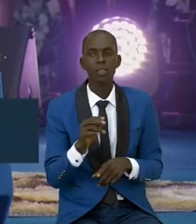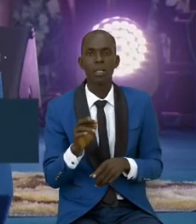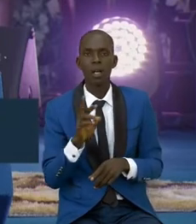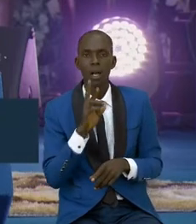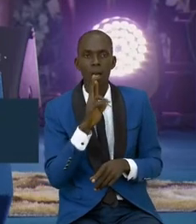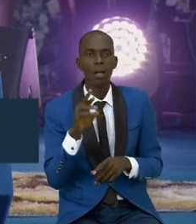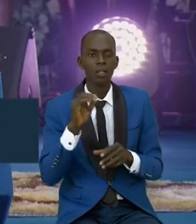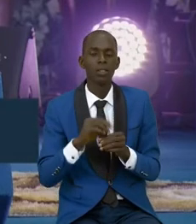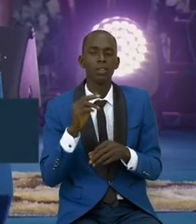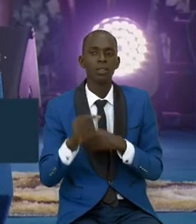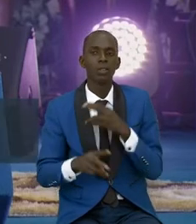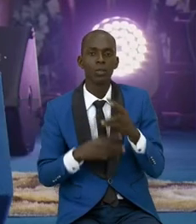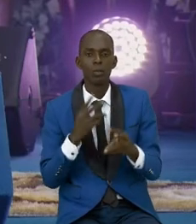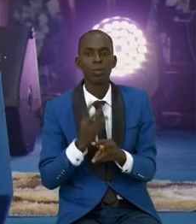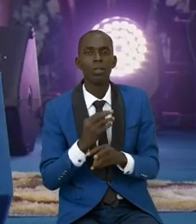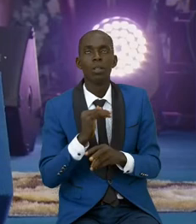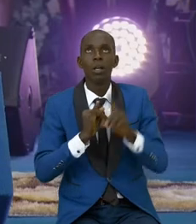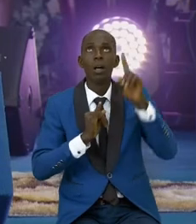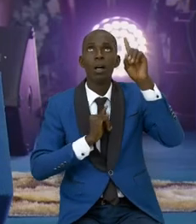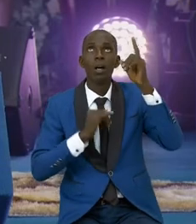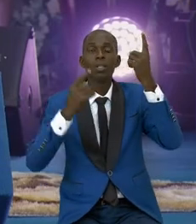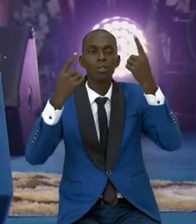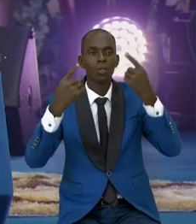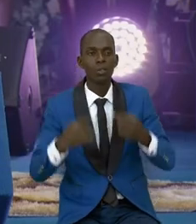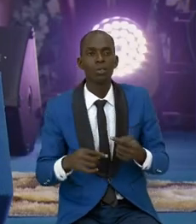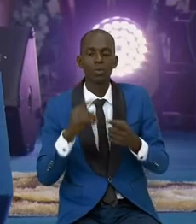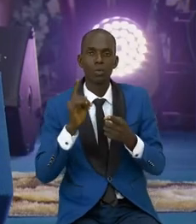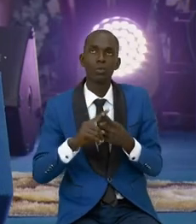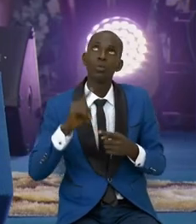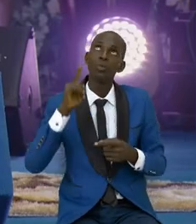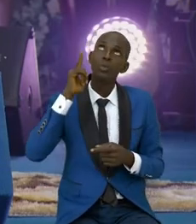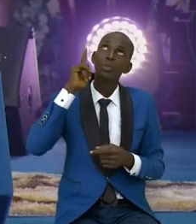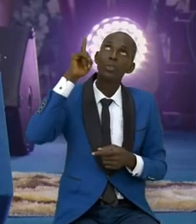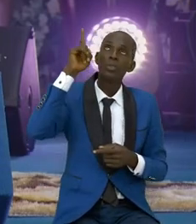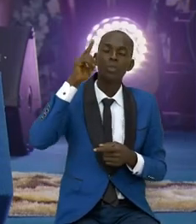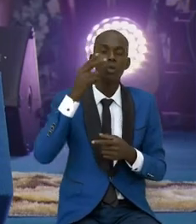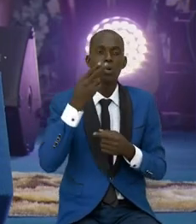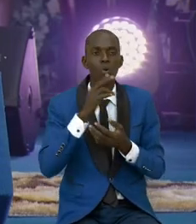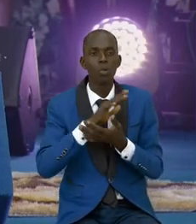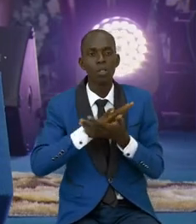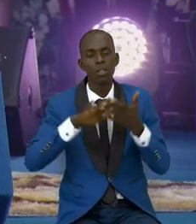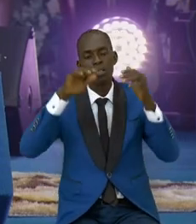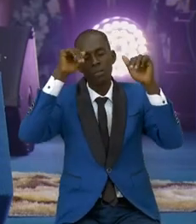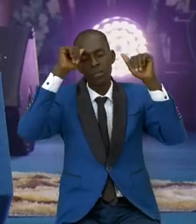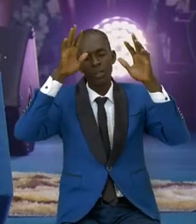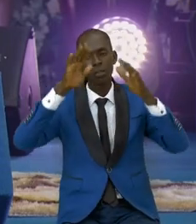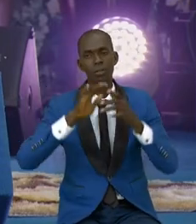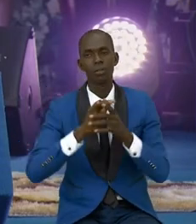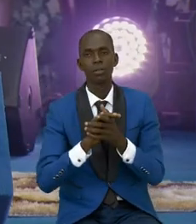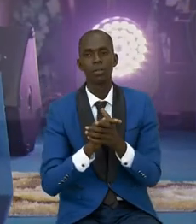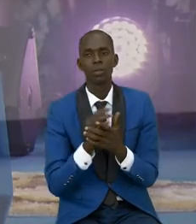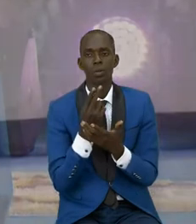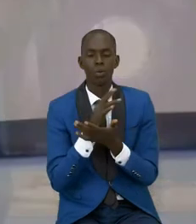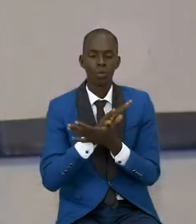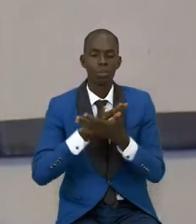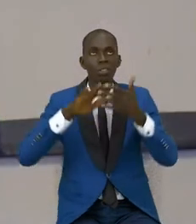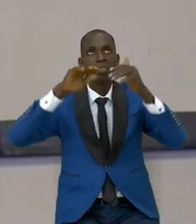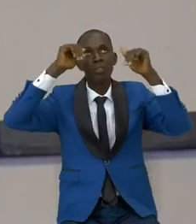world. I come to thee, Holy Father. Holy